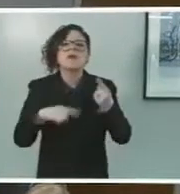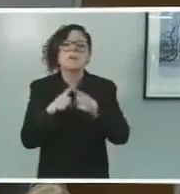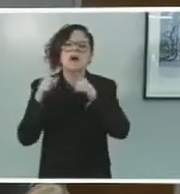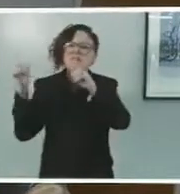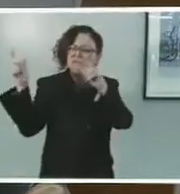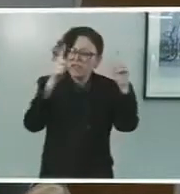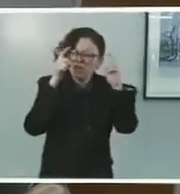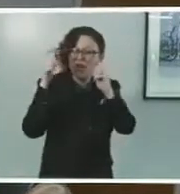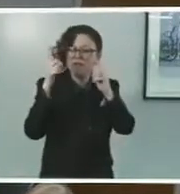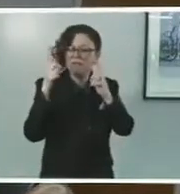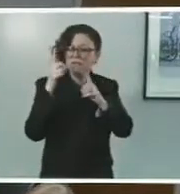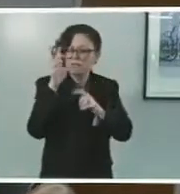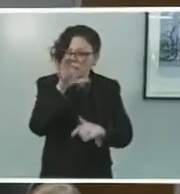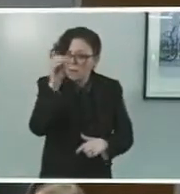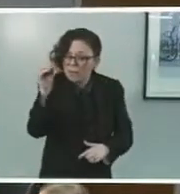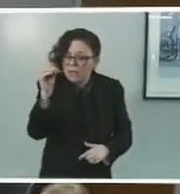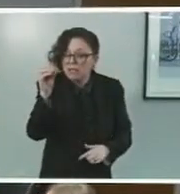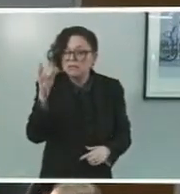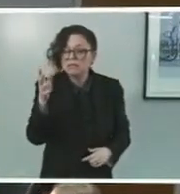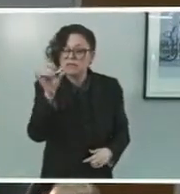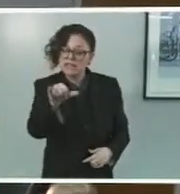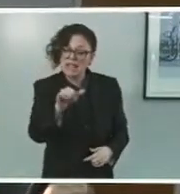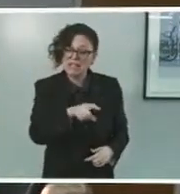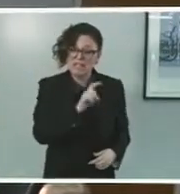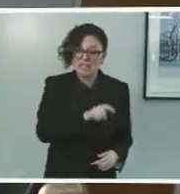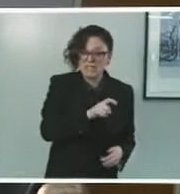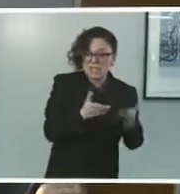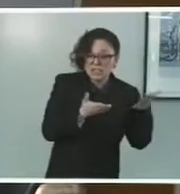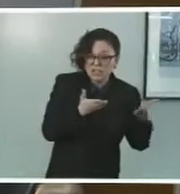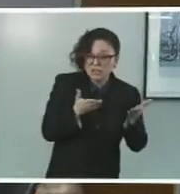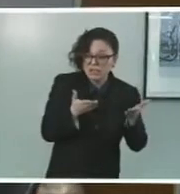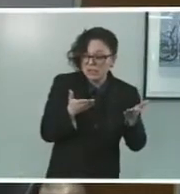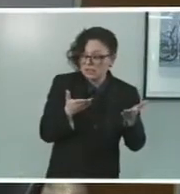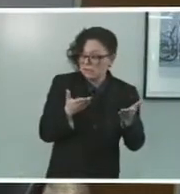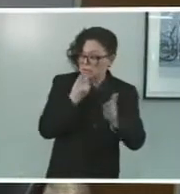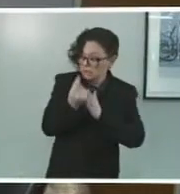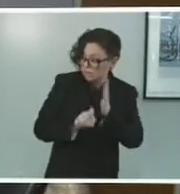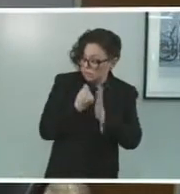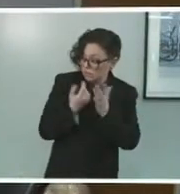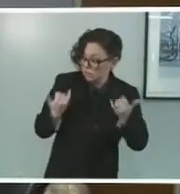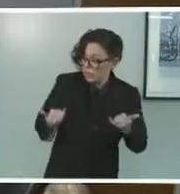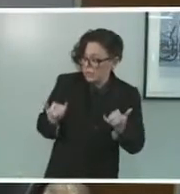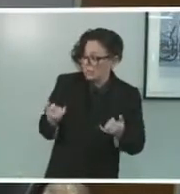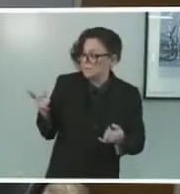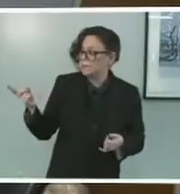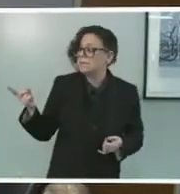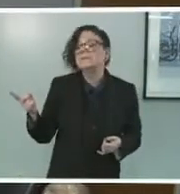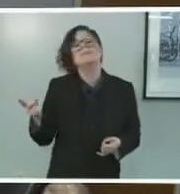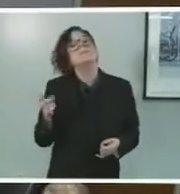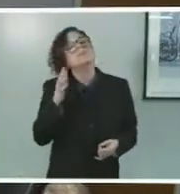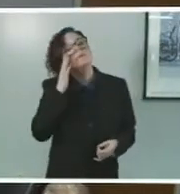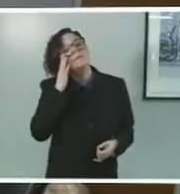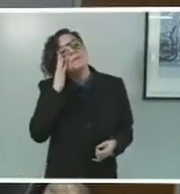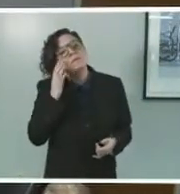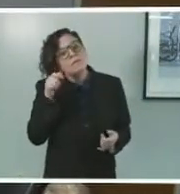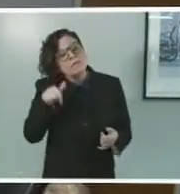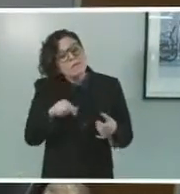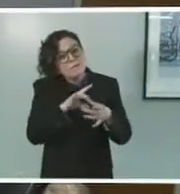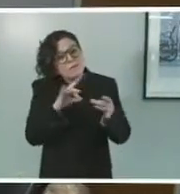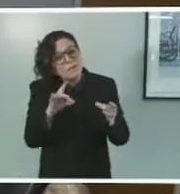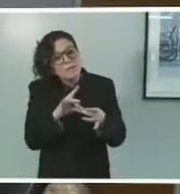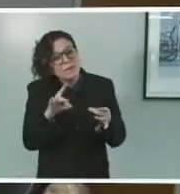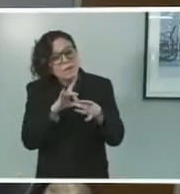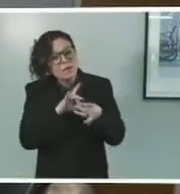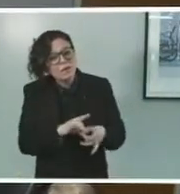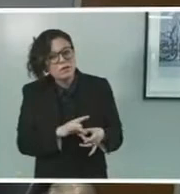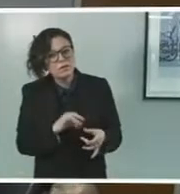Is that a necessary service during this time right now? So Jeff, that goes to the exemptions for